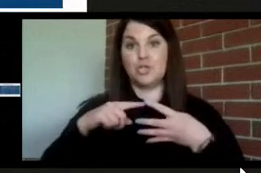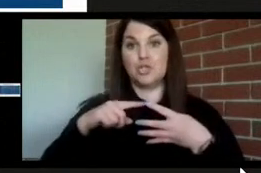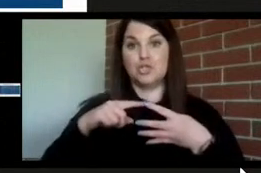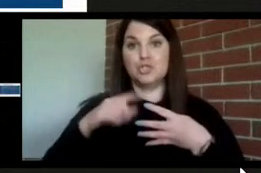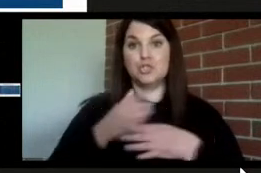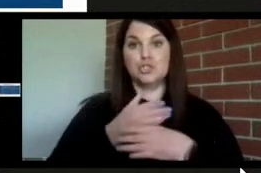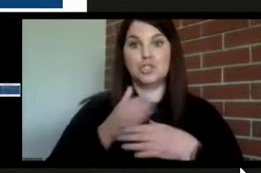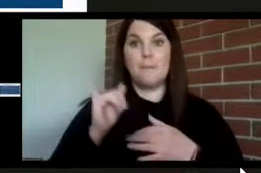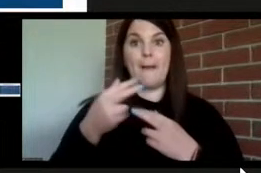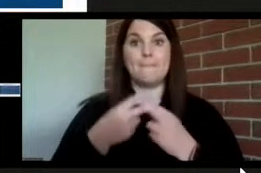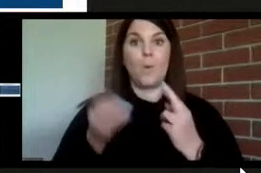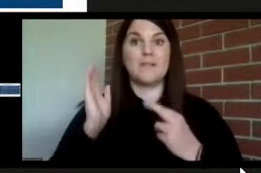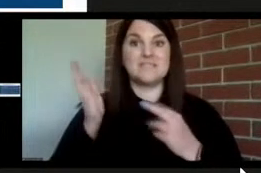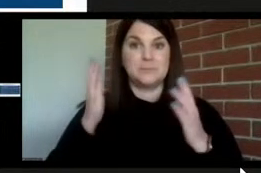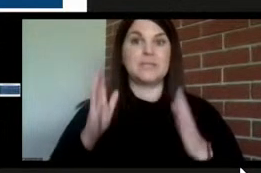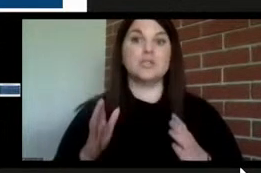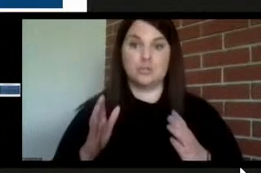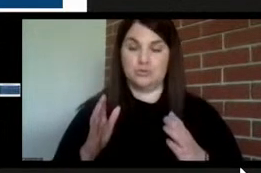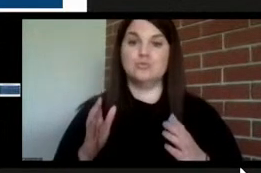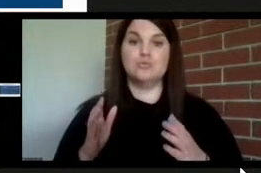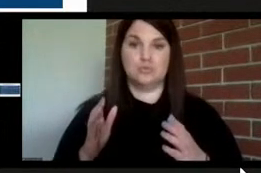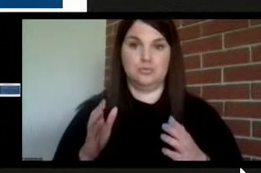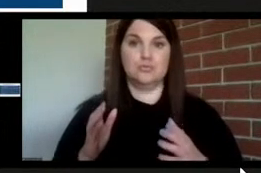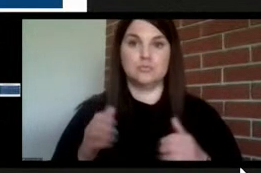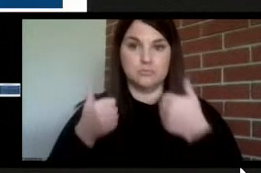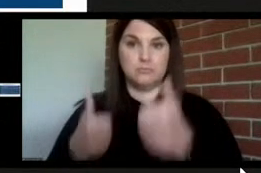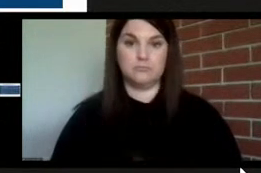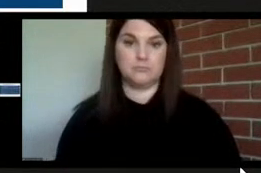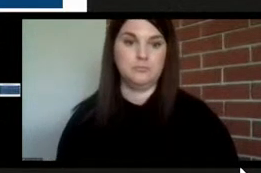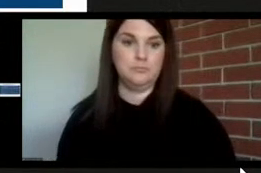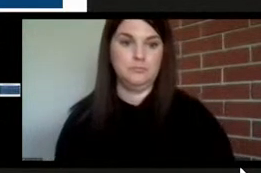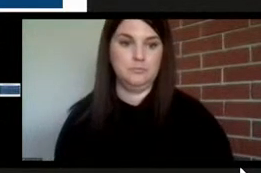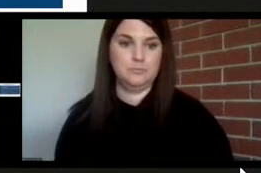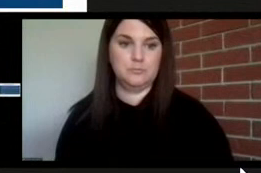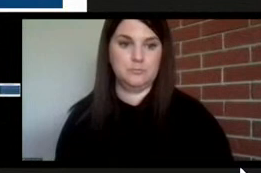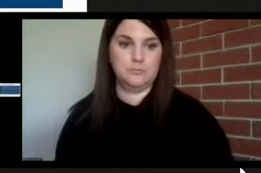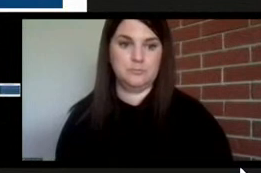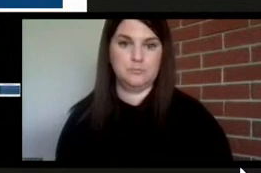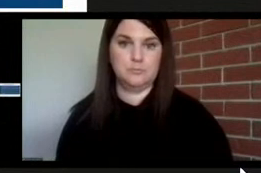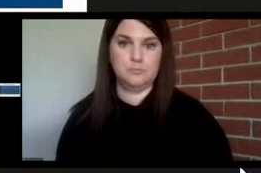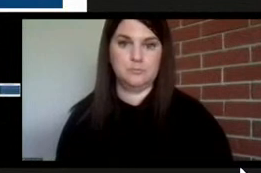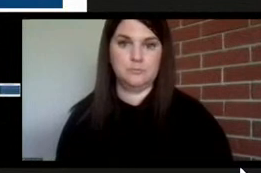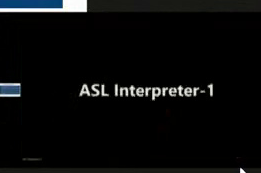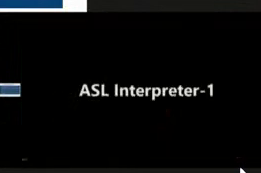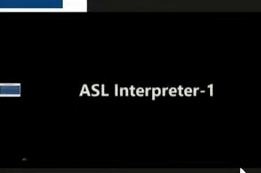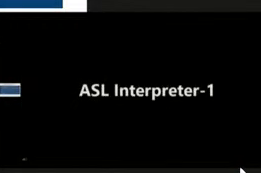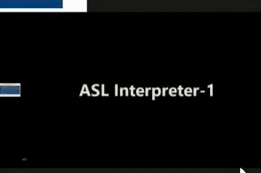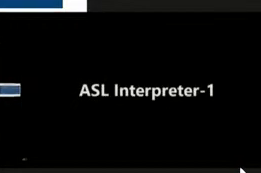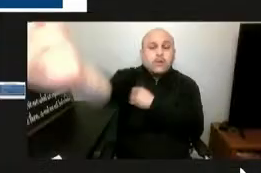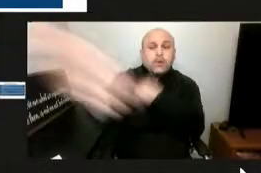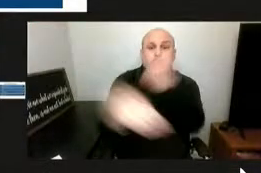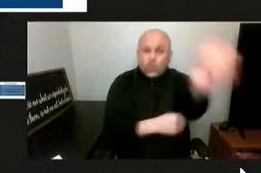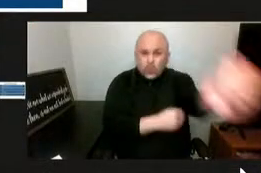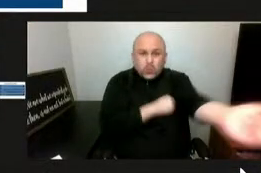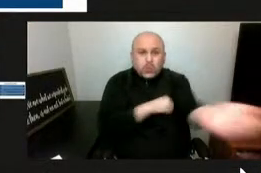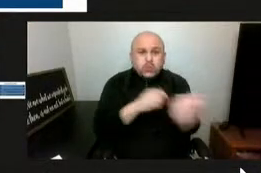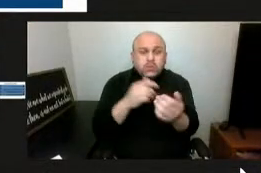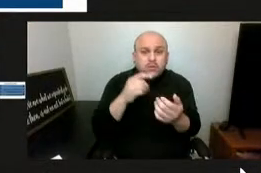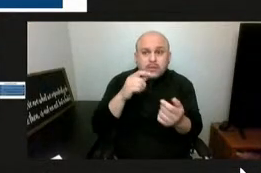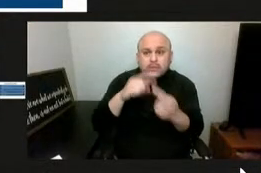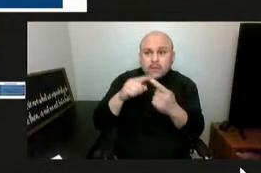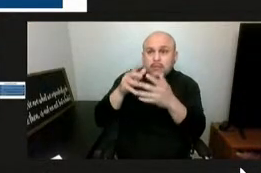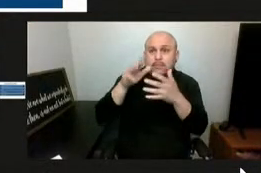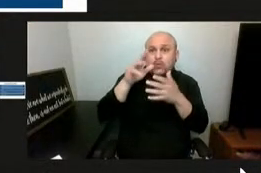both speakers and task force, our fellow task force members, Americans are facing a confluence of crises, the pandemic, a